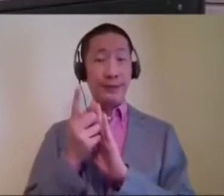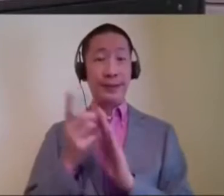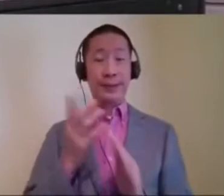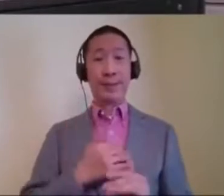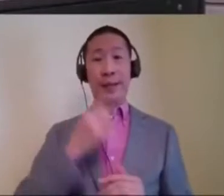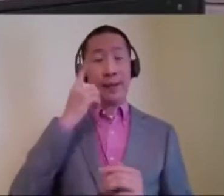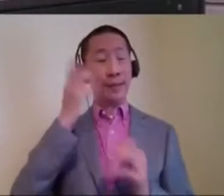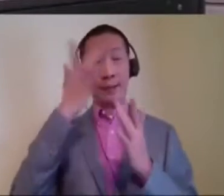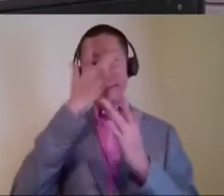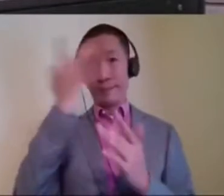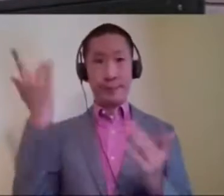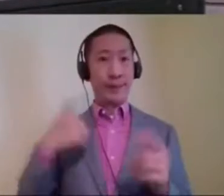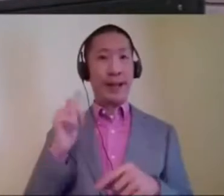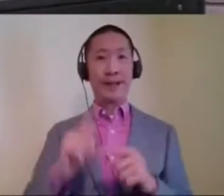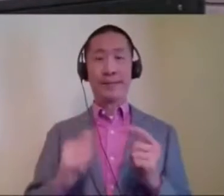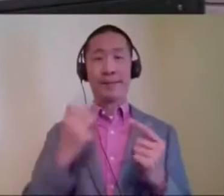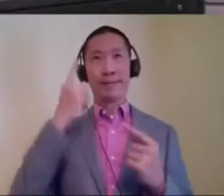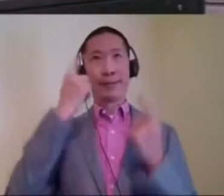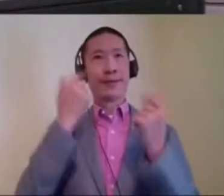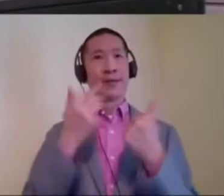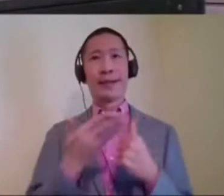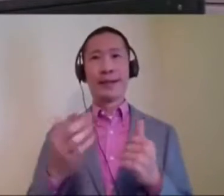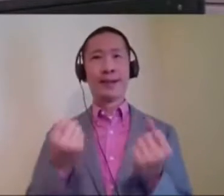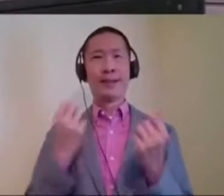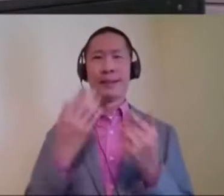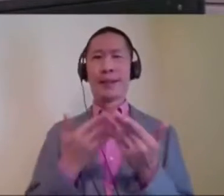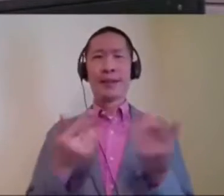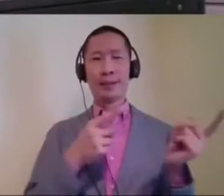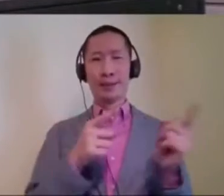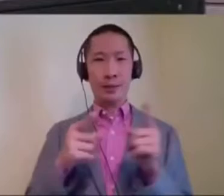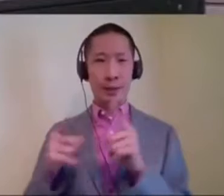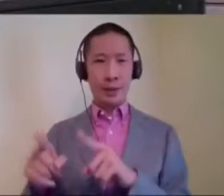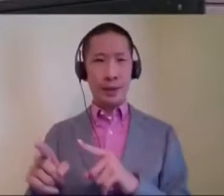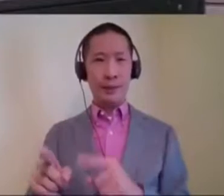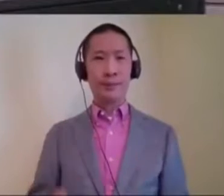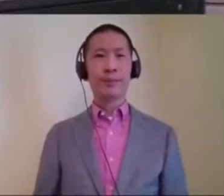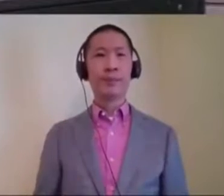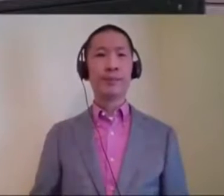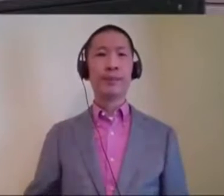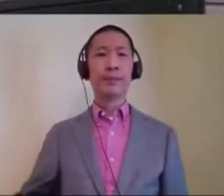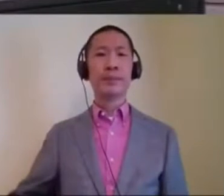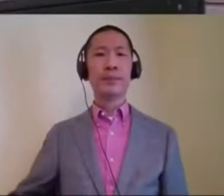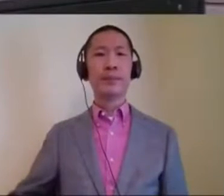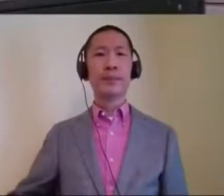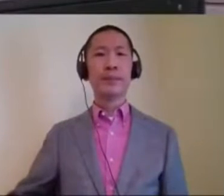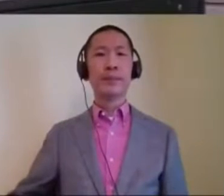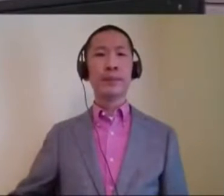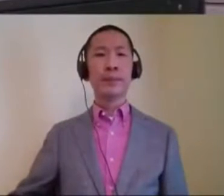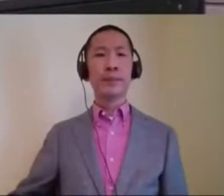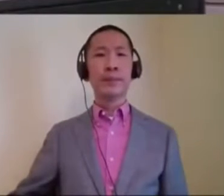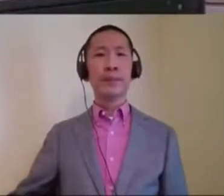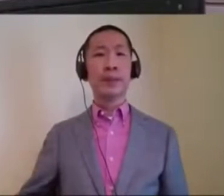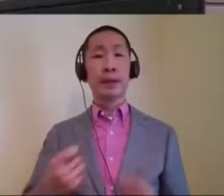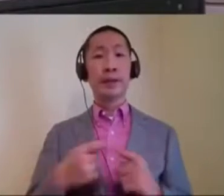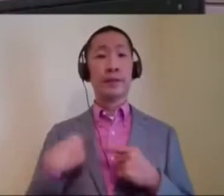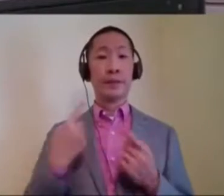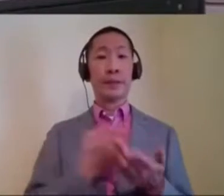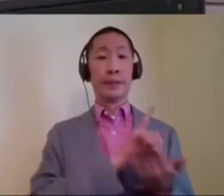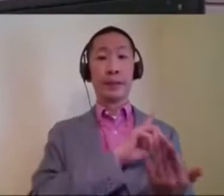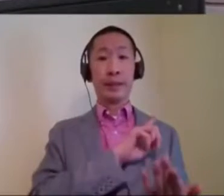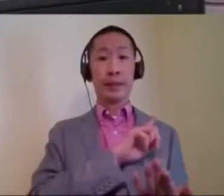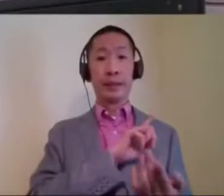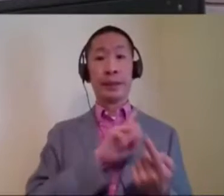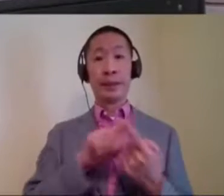was blank. I didn't have any thoughts. Just so many things were going on. In that time from last week to this